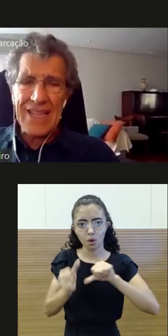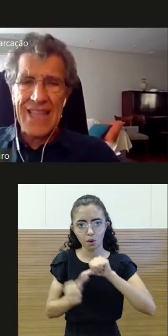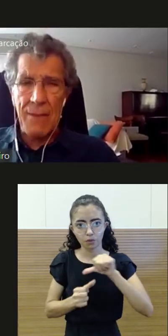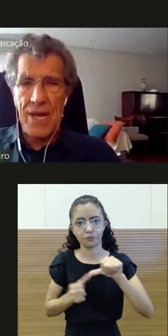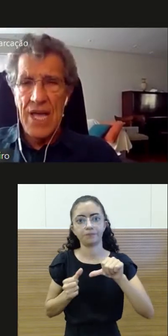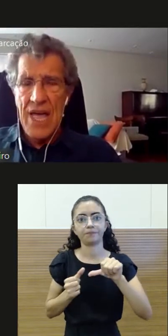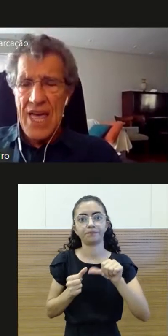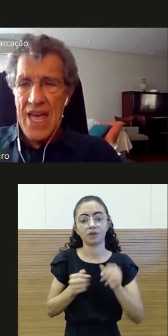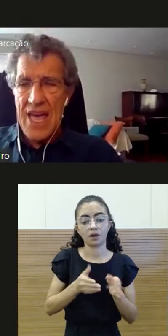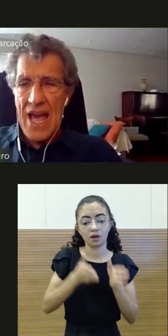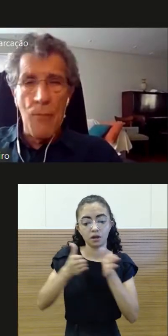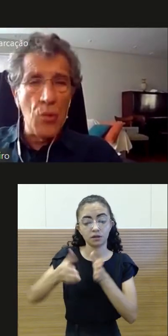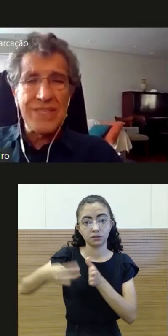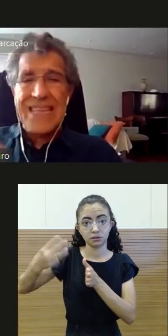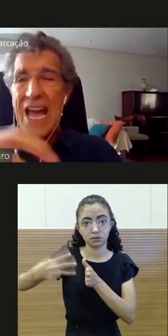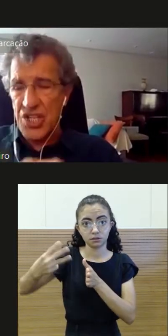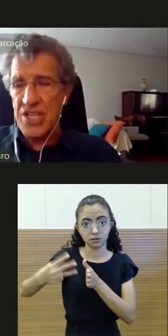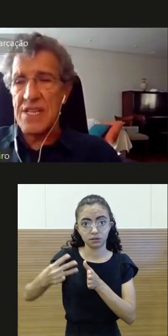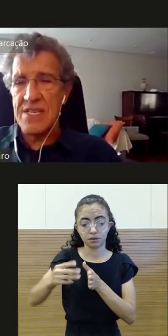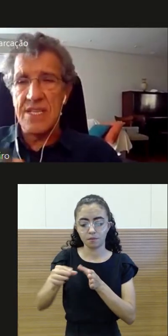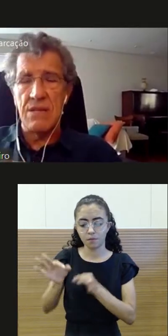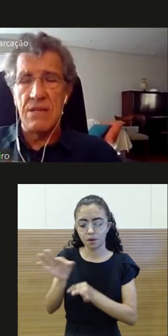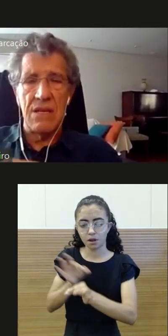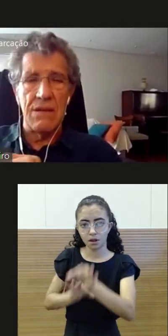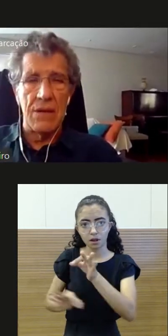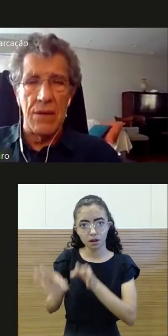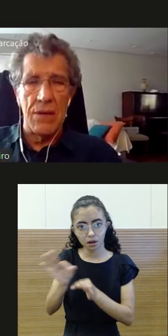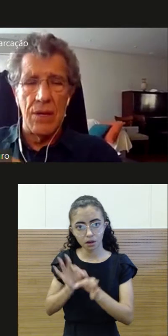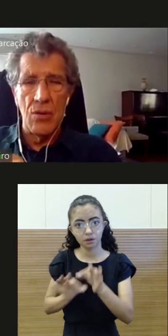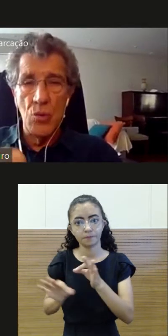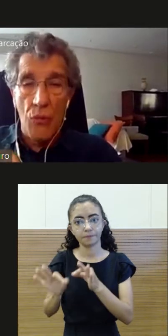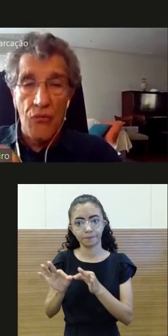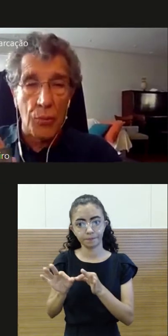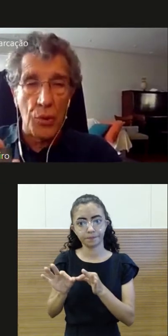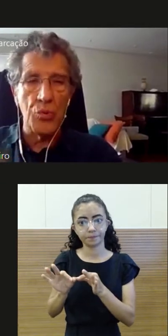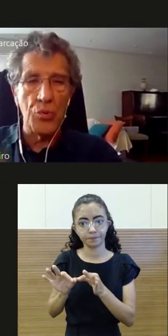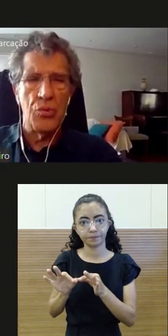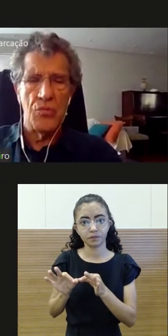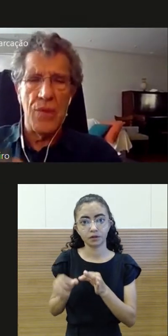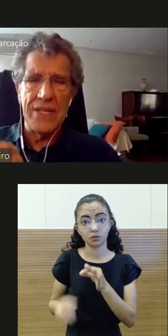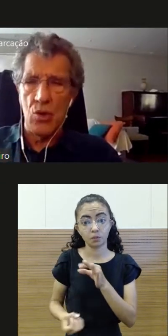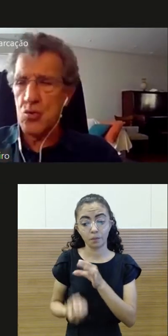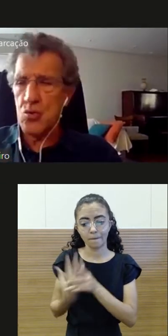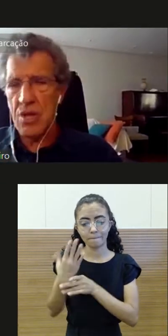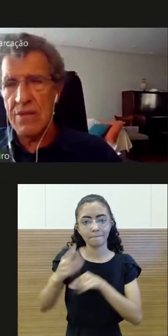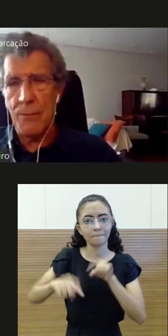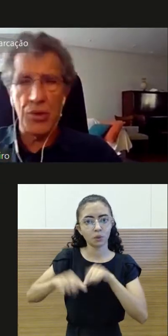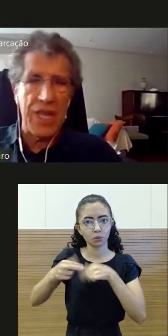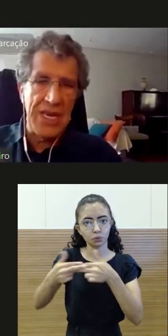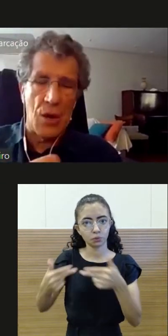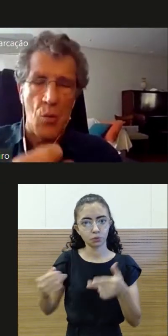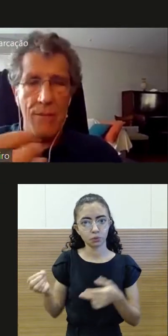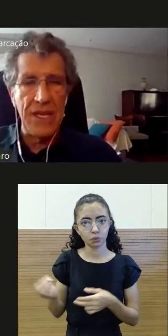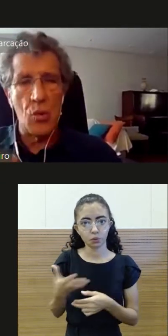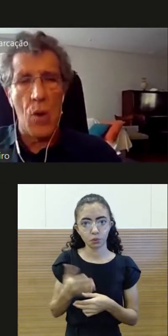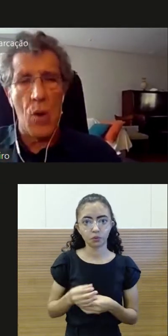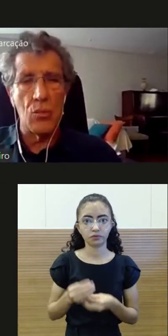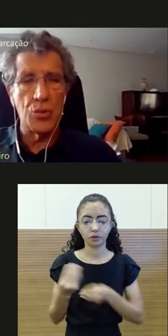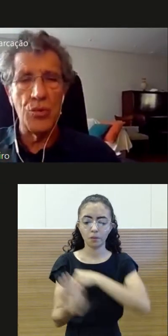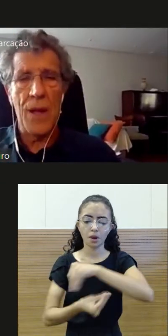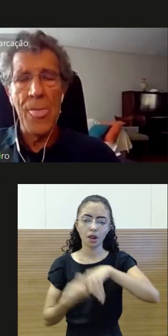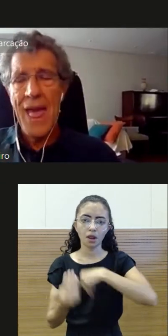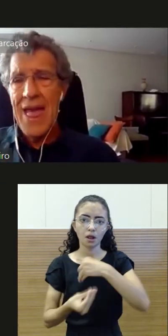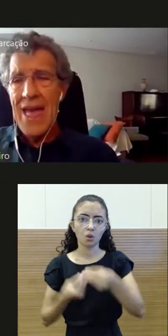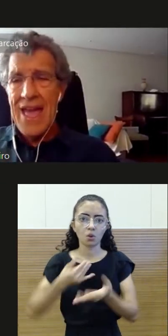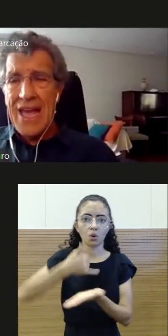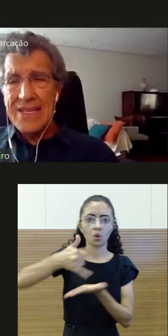for hydrogenation, for example. And a third step is the assembly of this new product. So